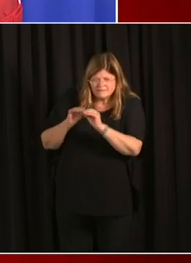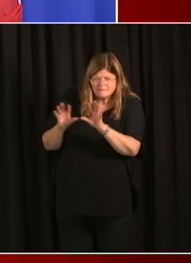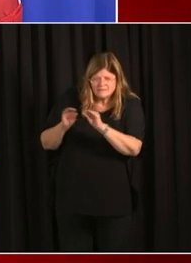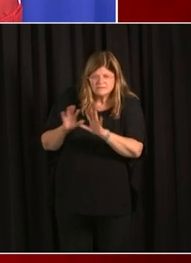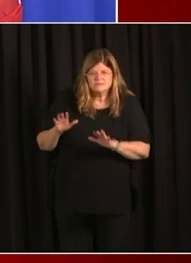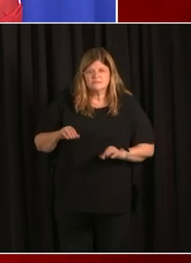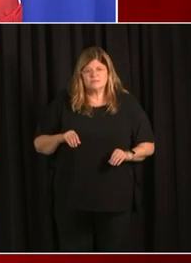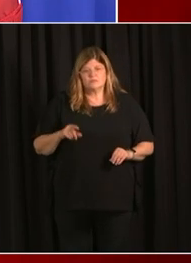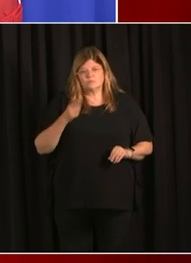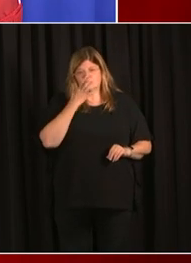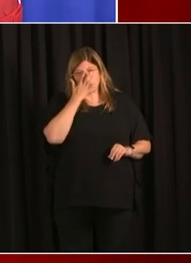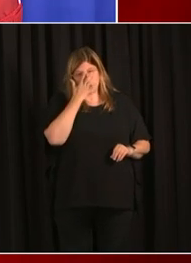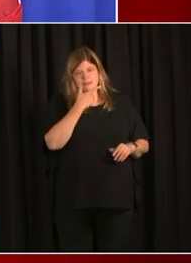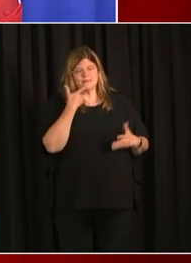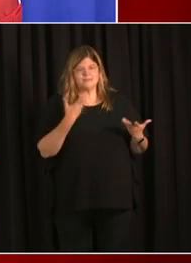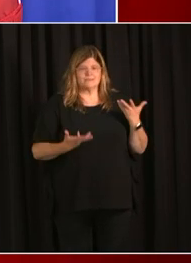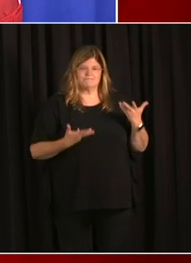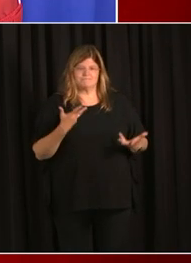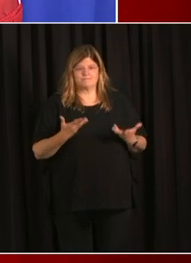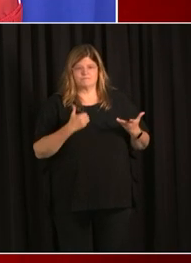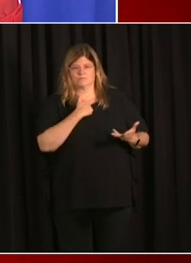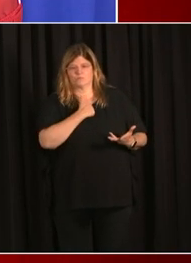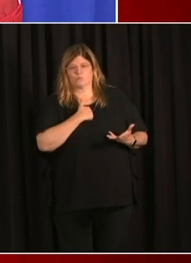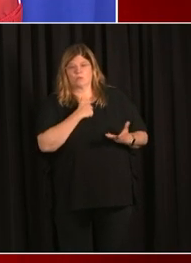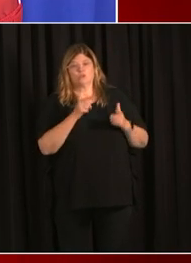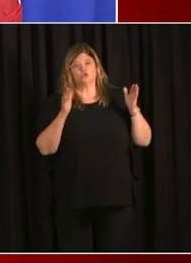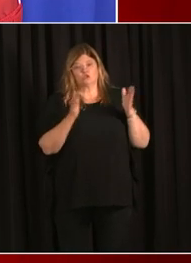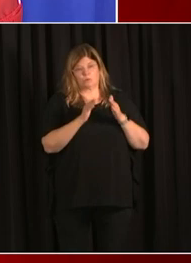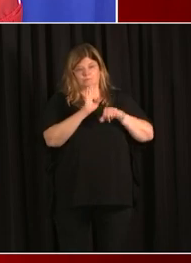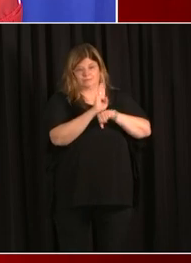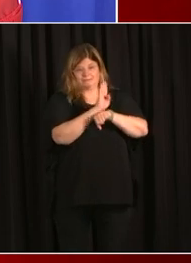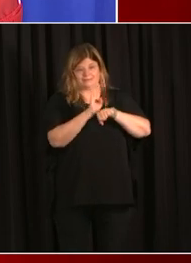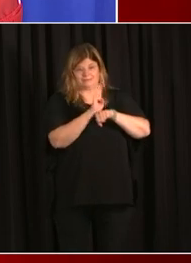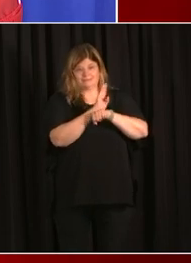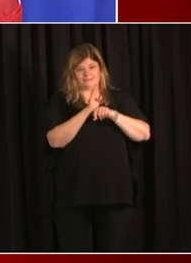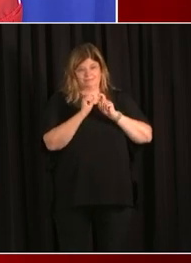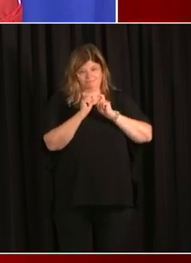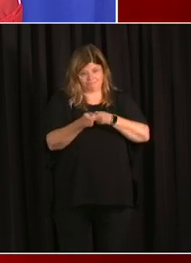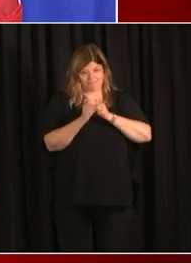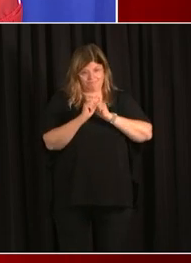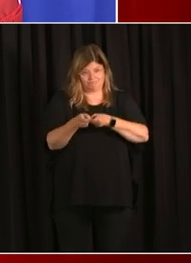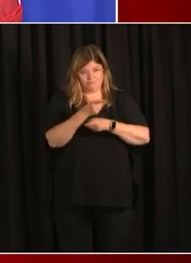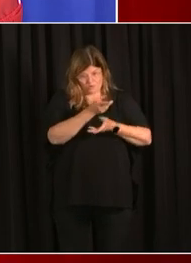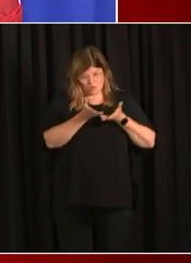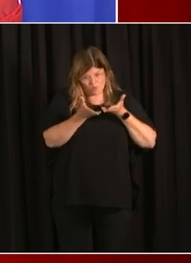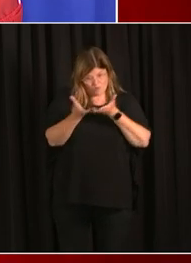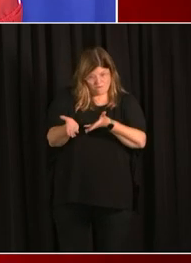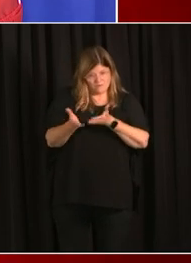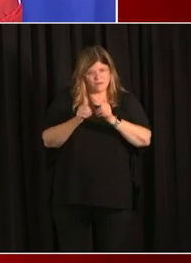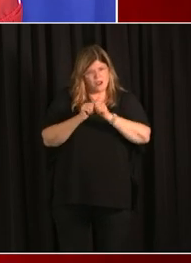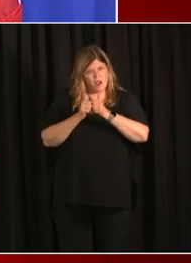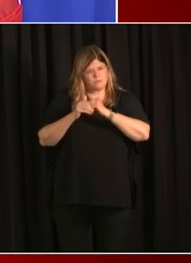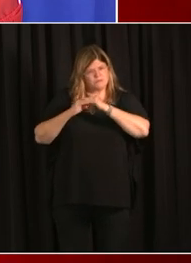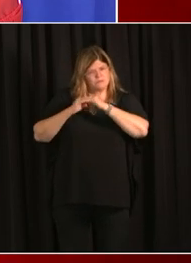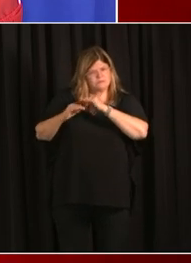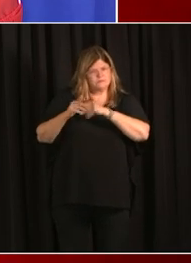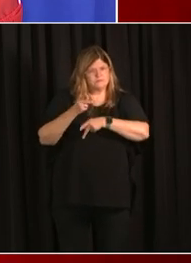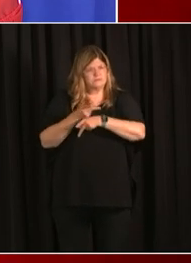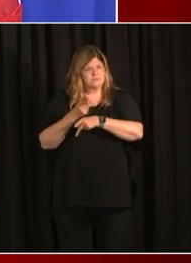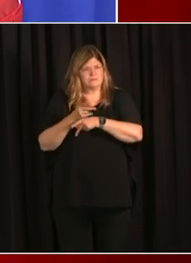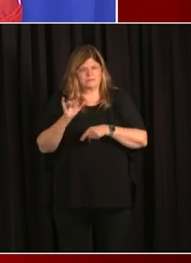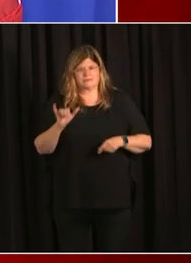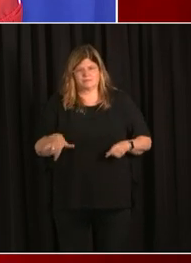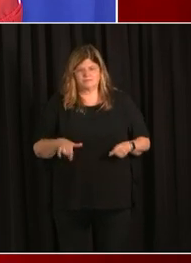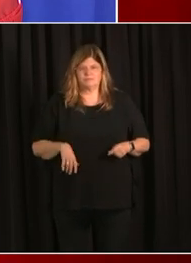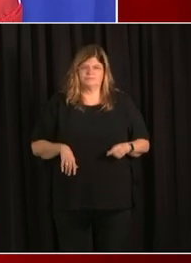small business grants that you've been offering. So, yes, so your